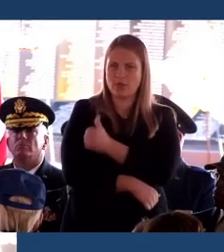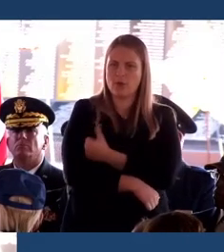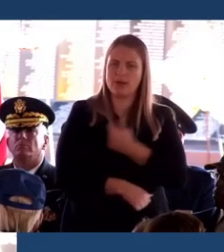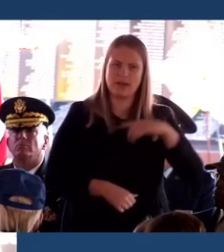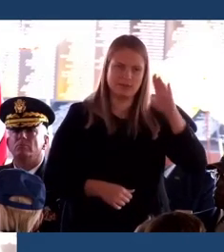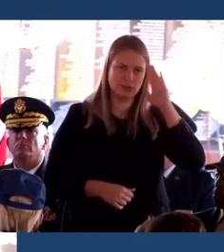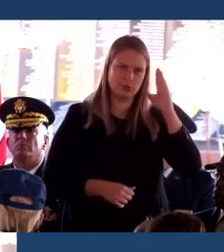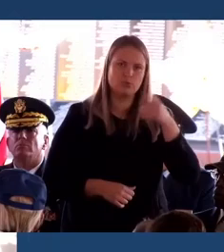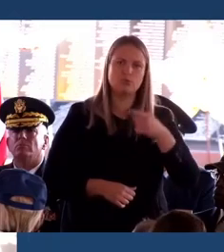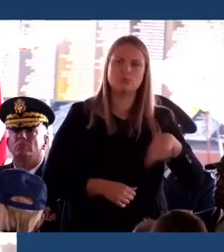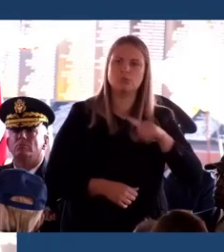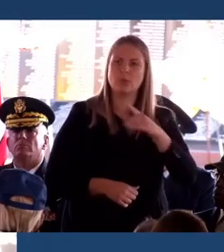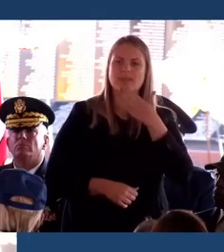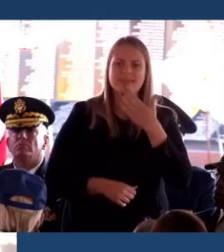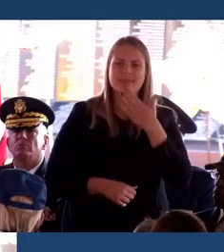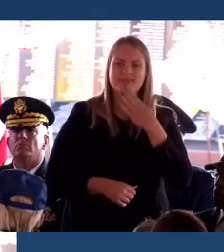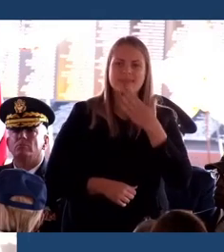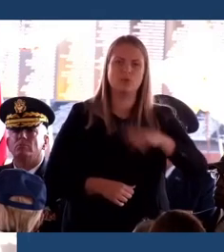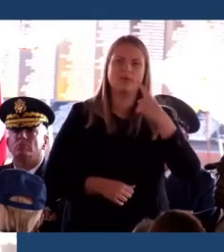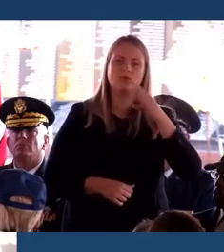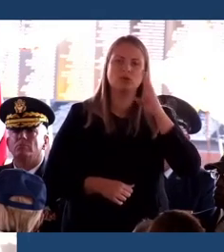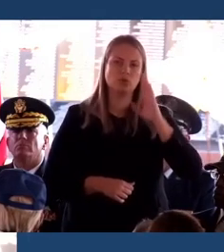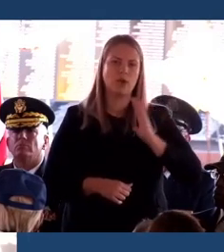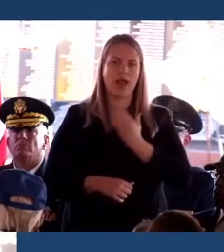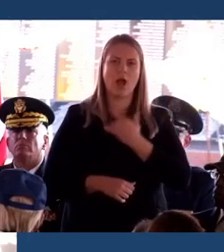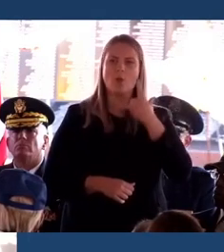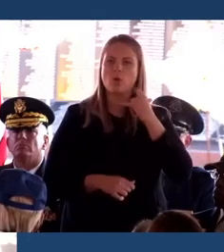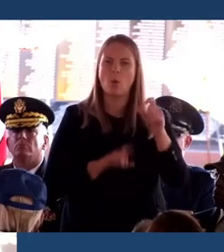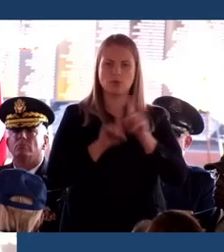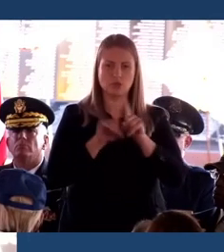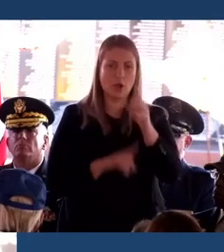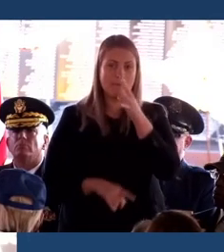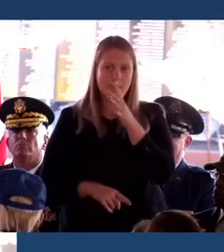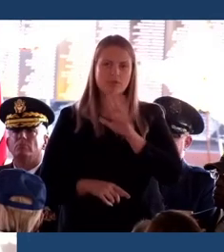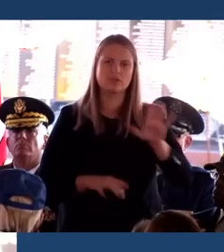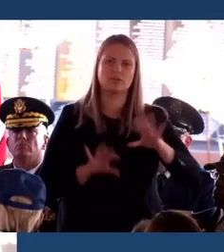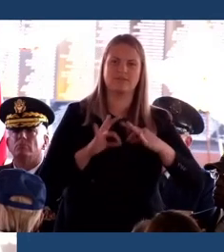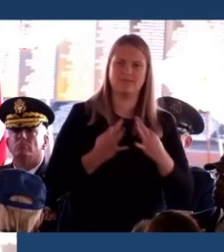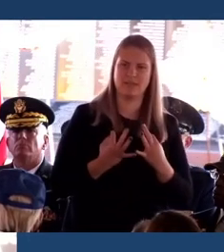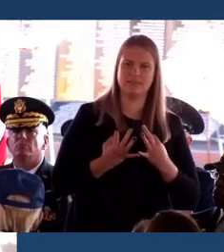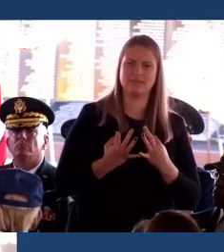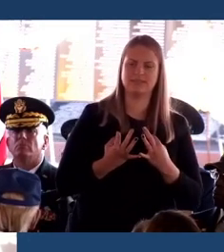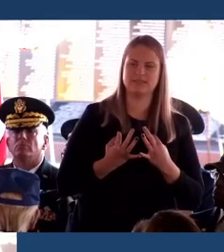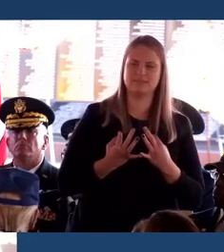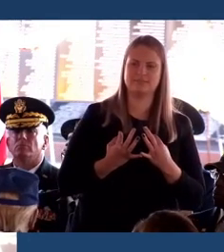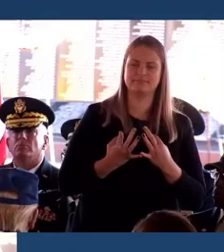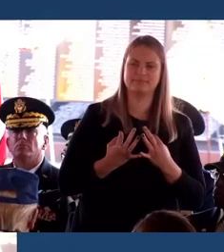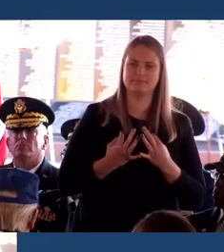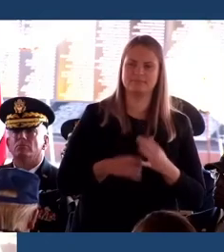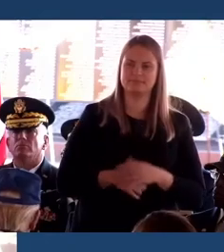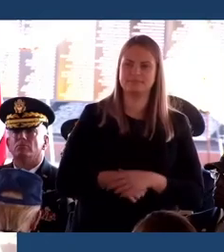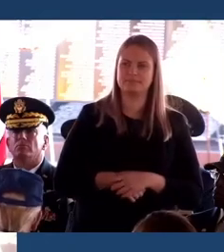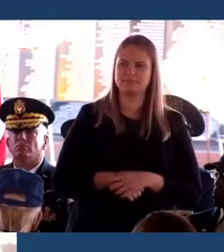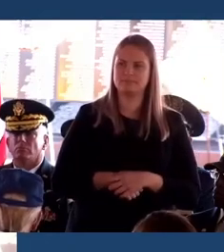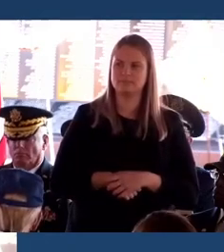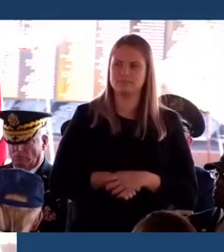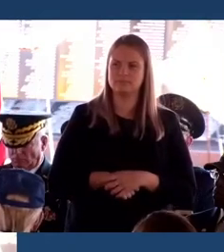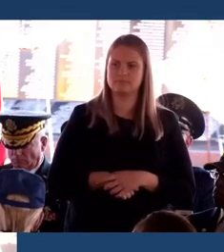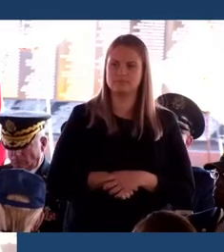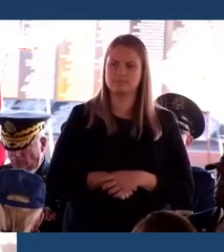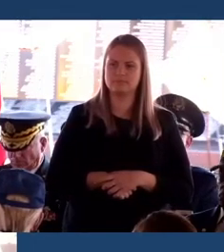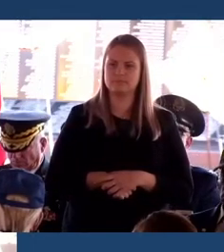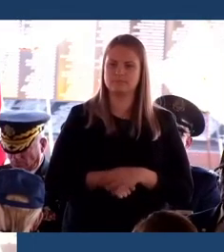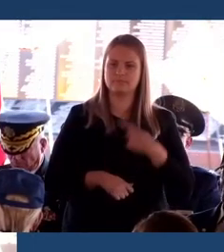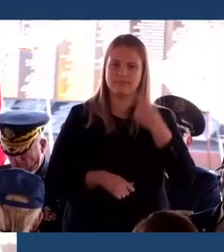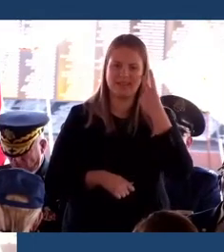you. And I thank you for saluting our Gold Star mothers and families. I see this